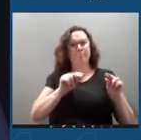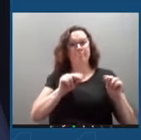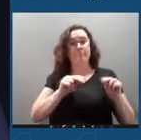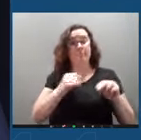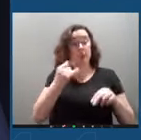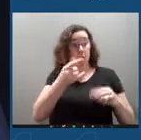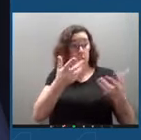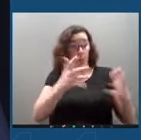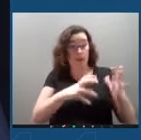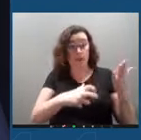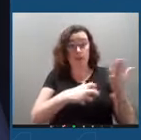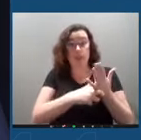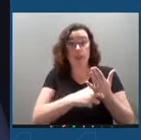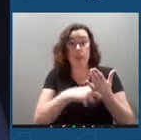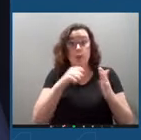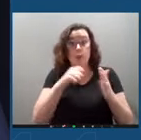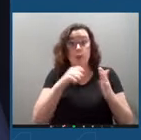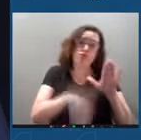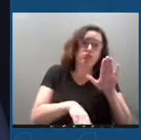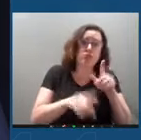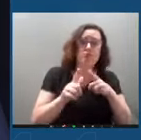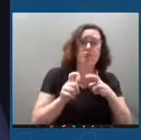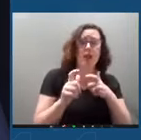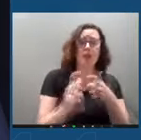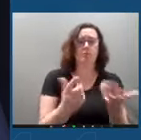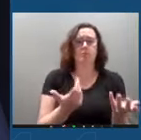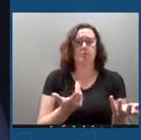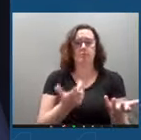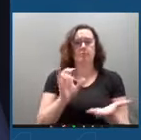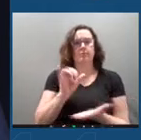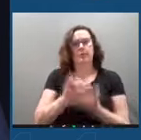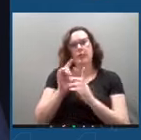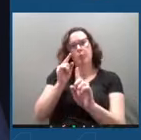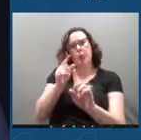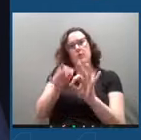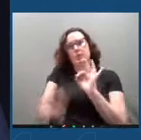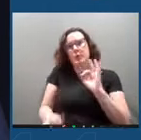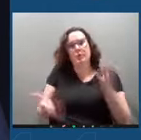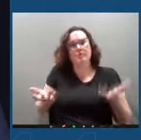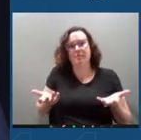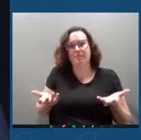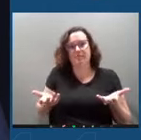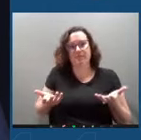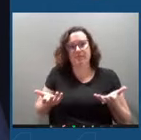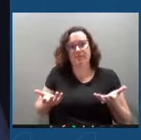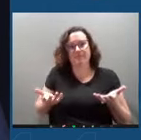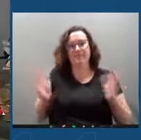ticket, don't speed. It's pretty simple.